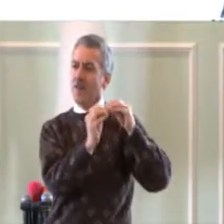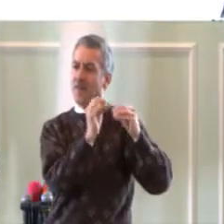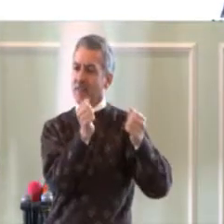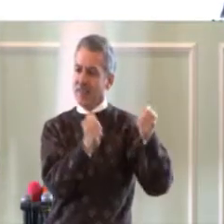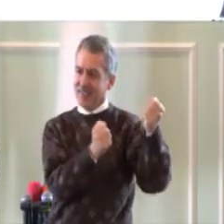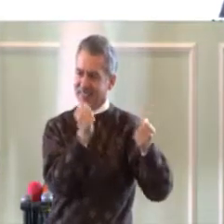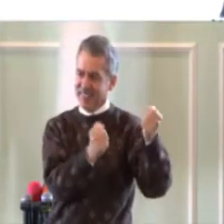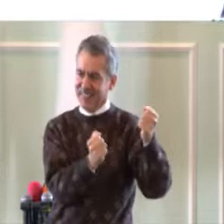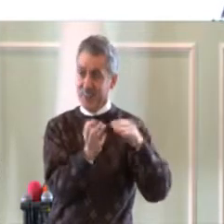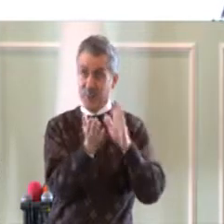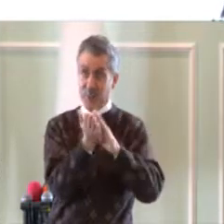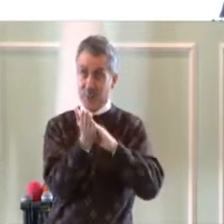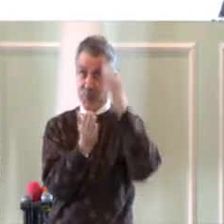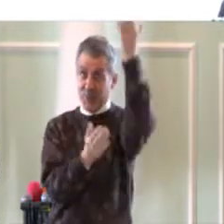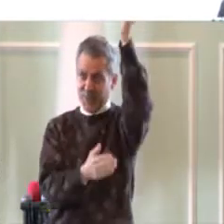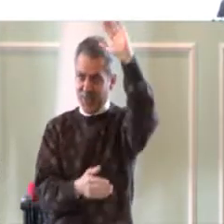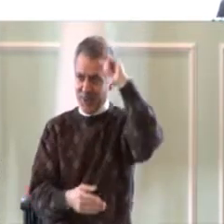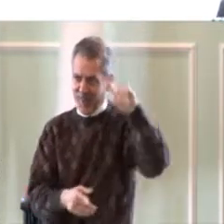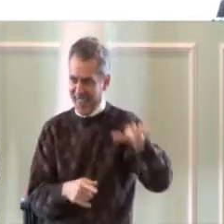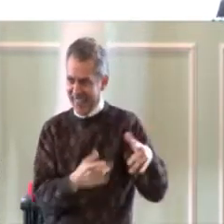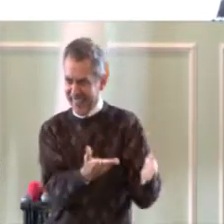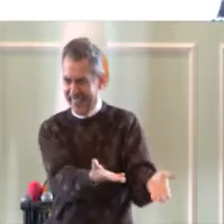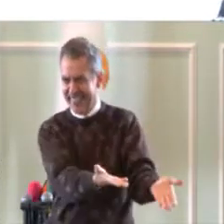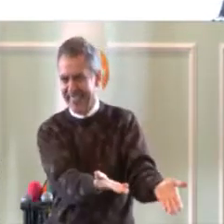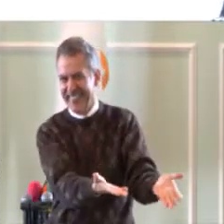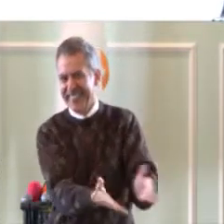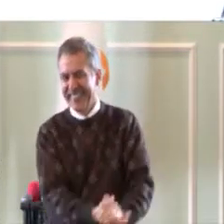God for that. Amen.